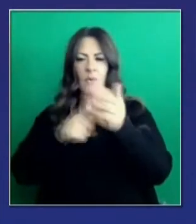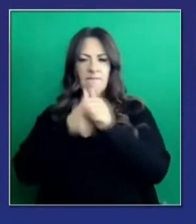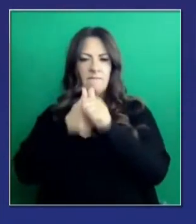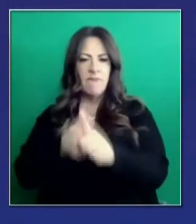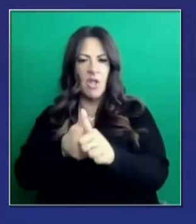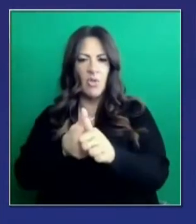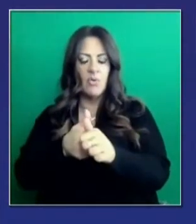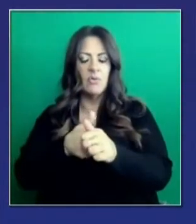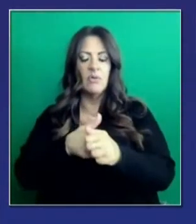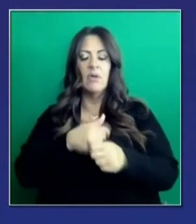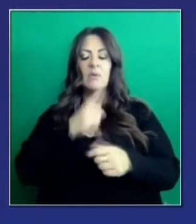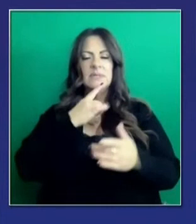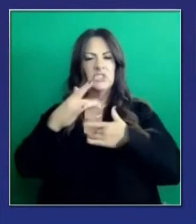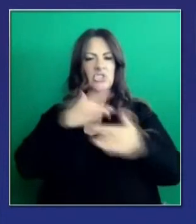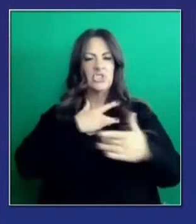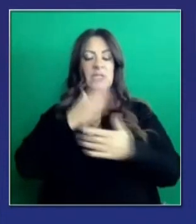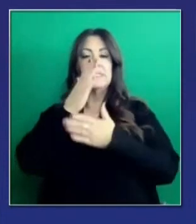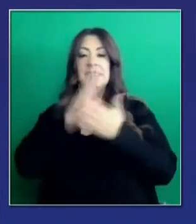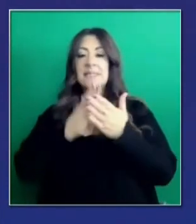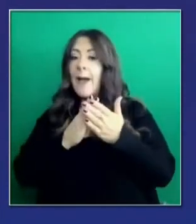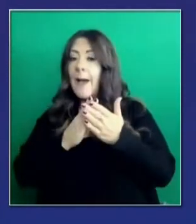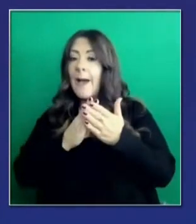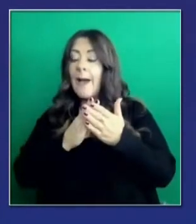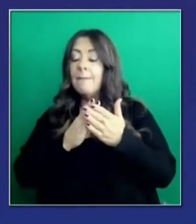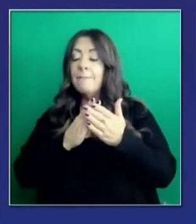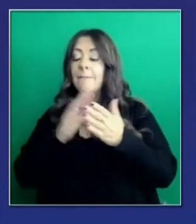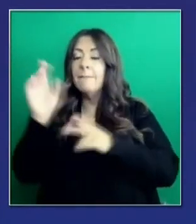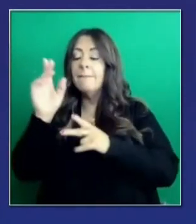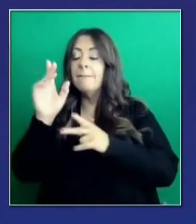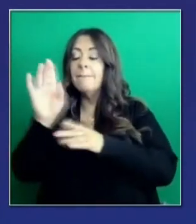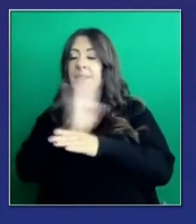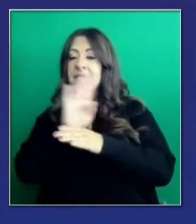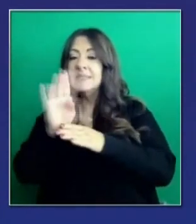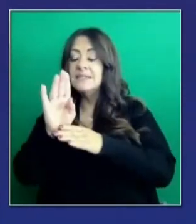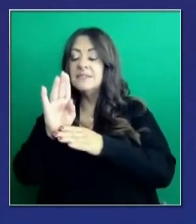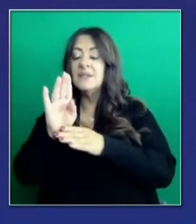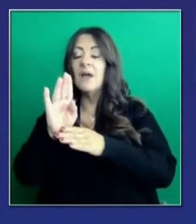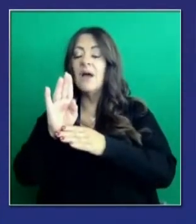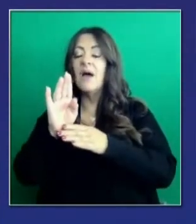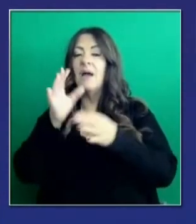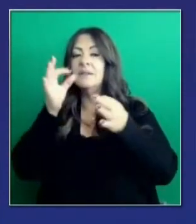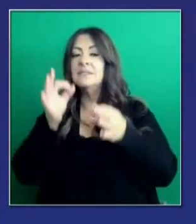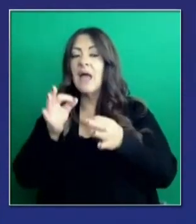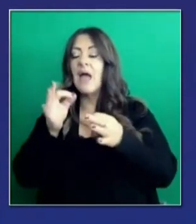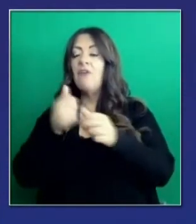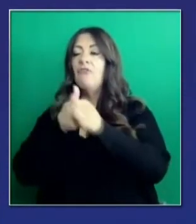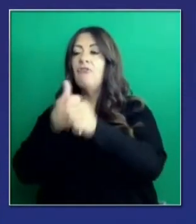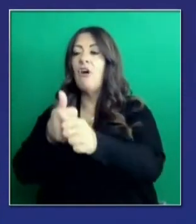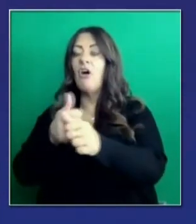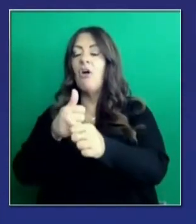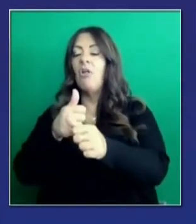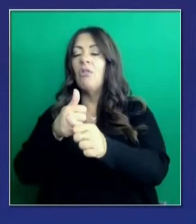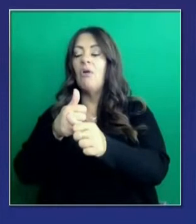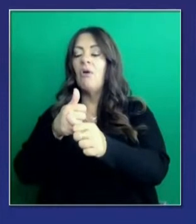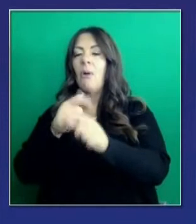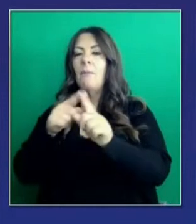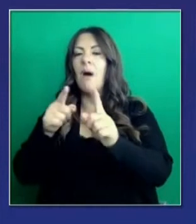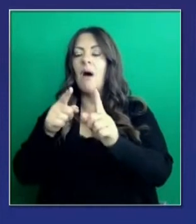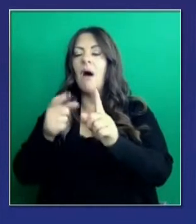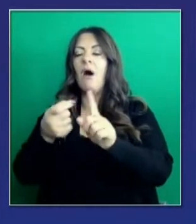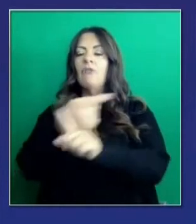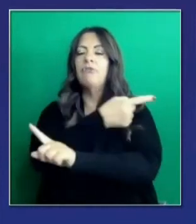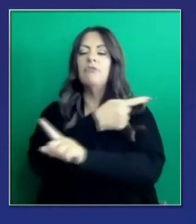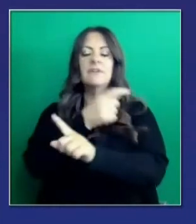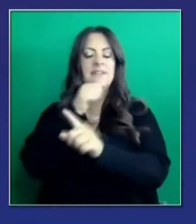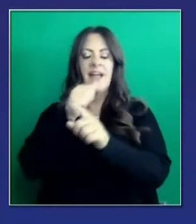were working outside or opening outside of the restrictions, but anticipation of activities beginning